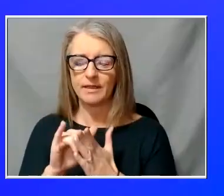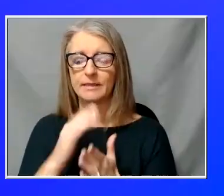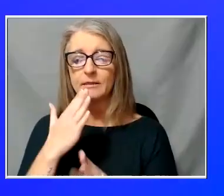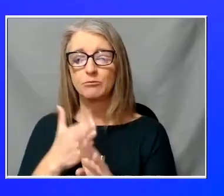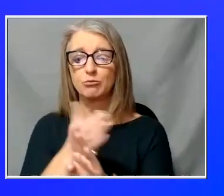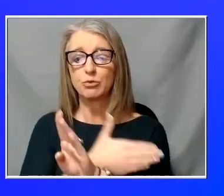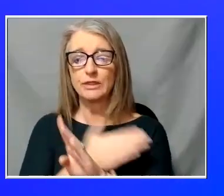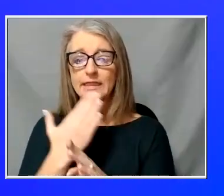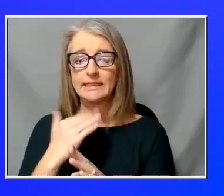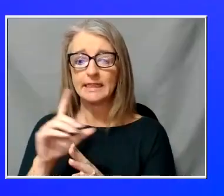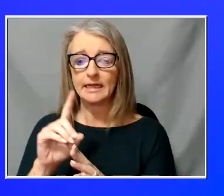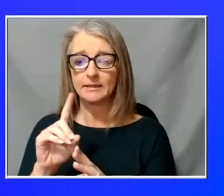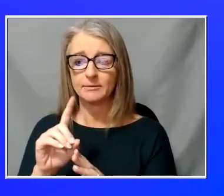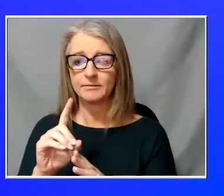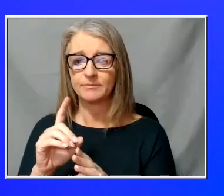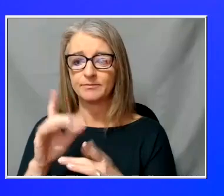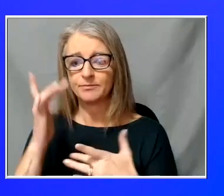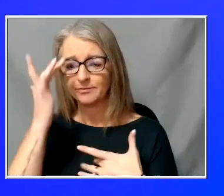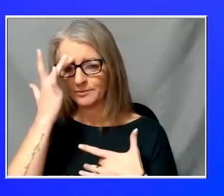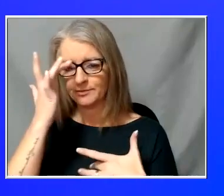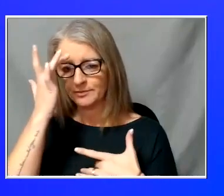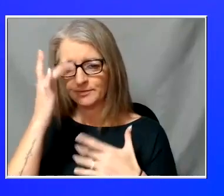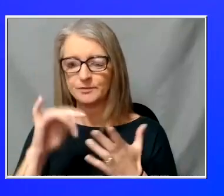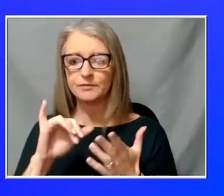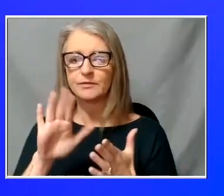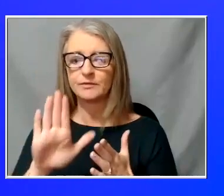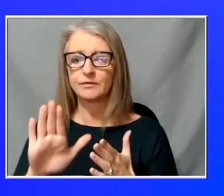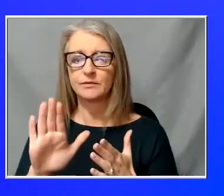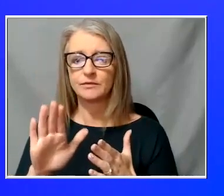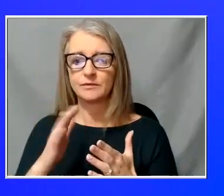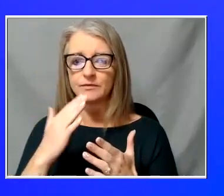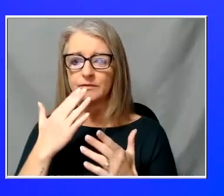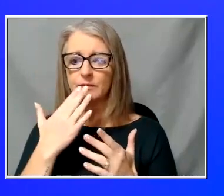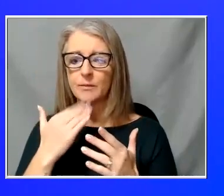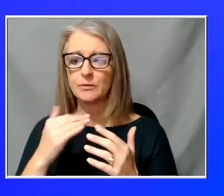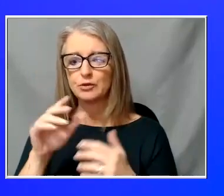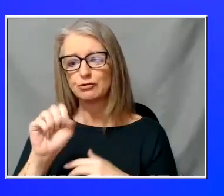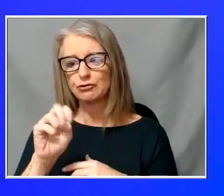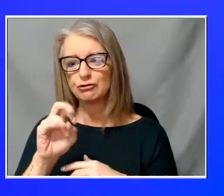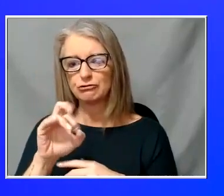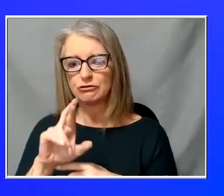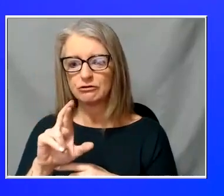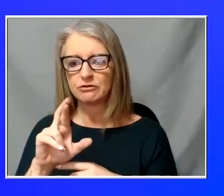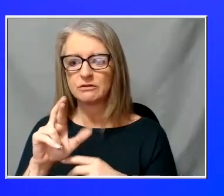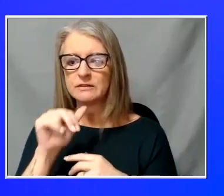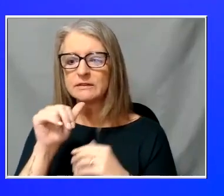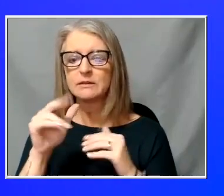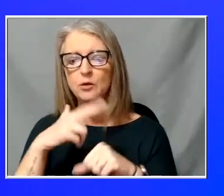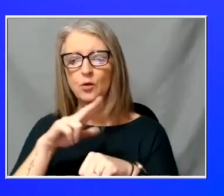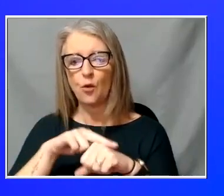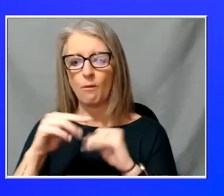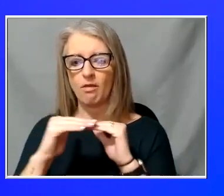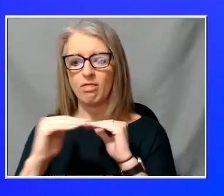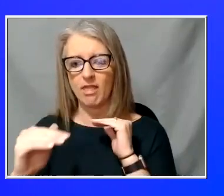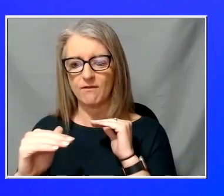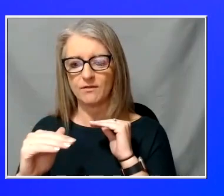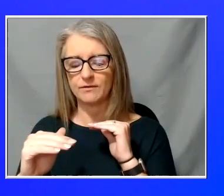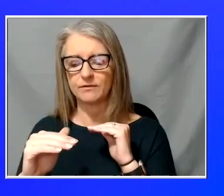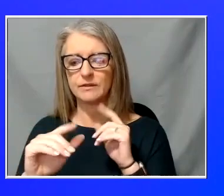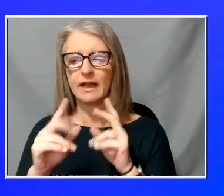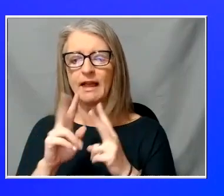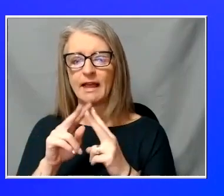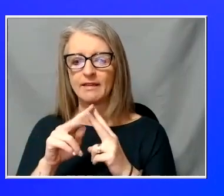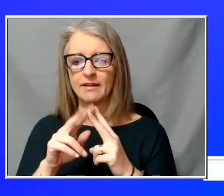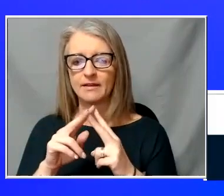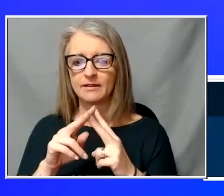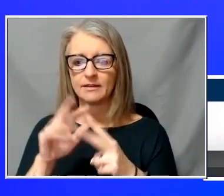Pre-diabetes is the condition in which your blood sugars are at abnormal level. Either you have fasting